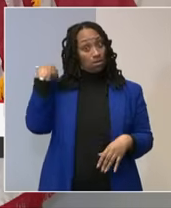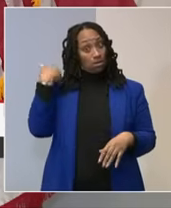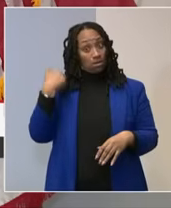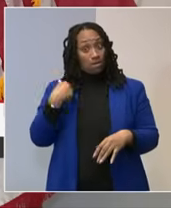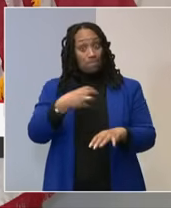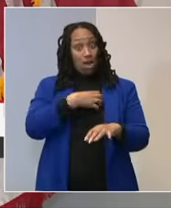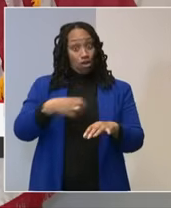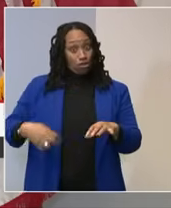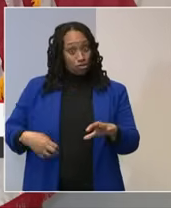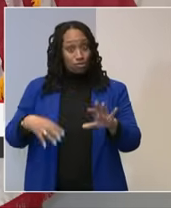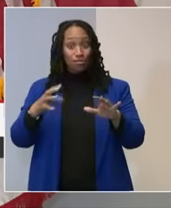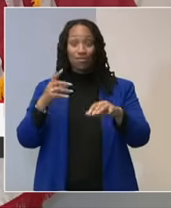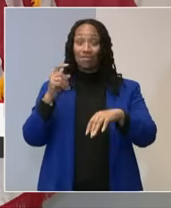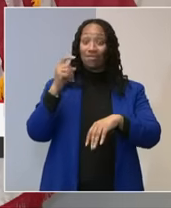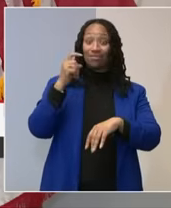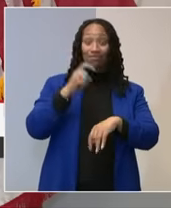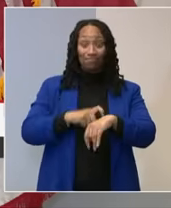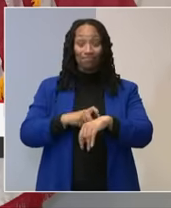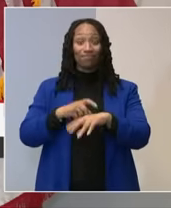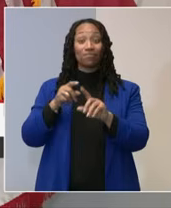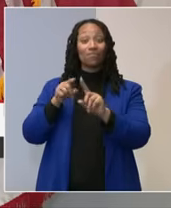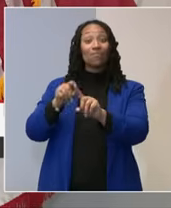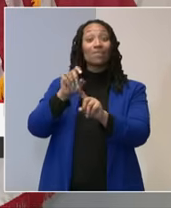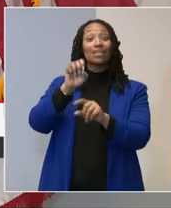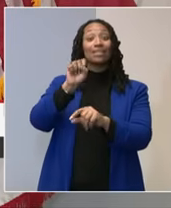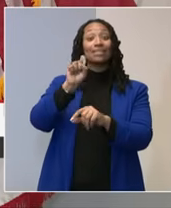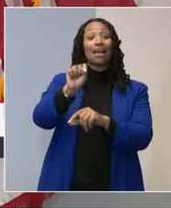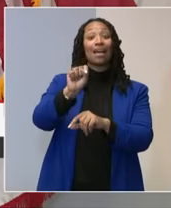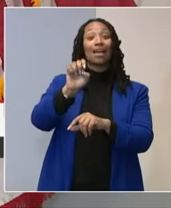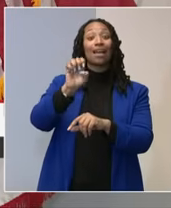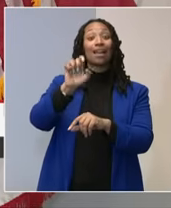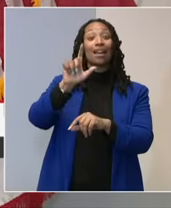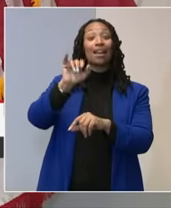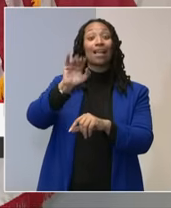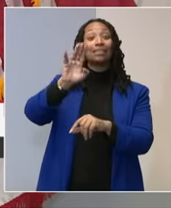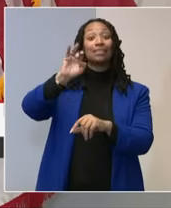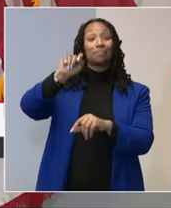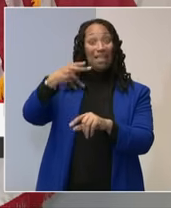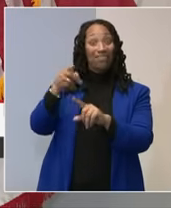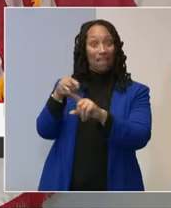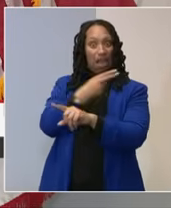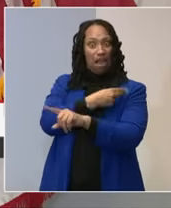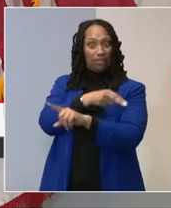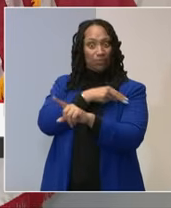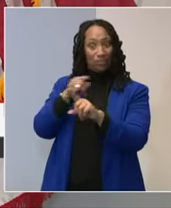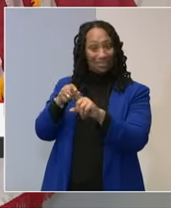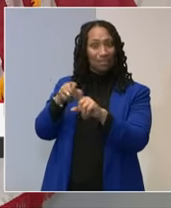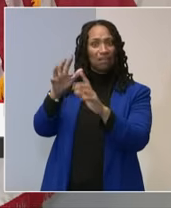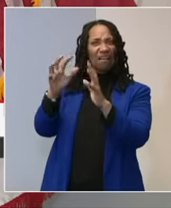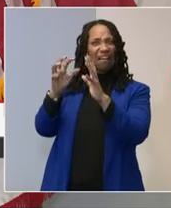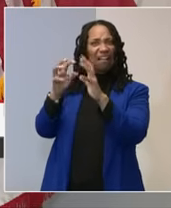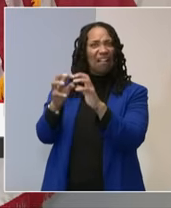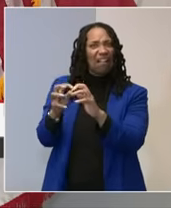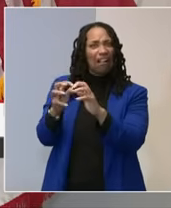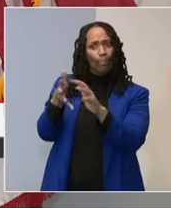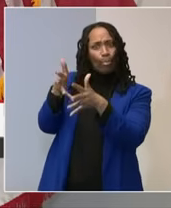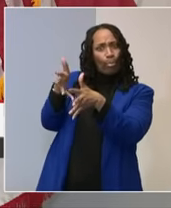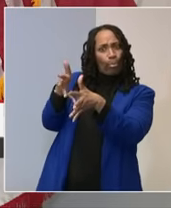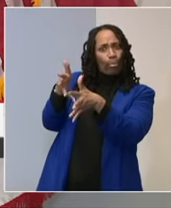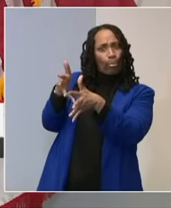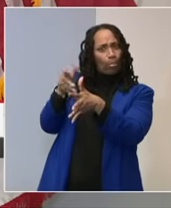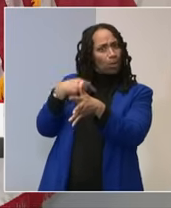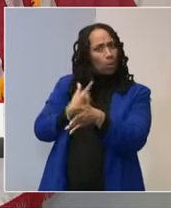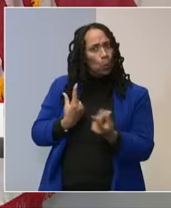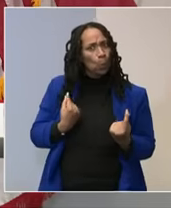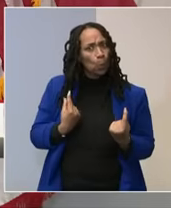The project stalled. And we went in and decided that we had to be the first in, and